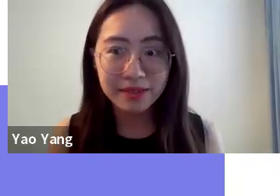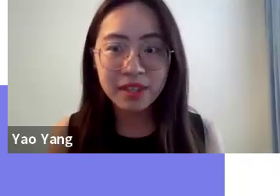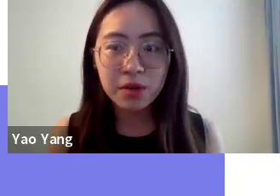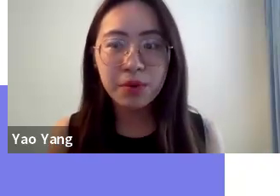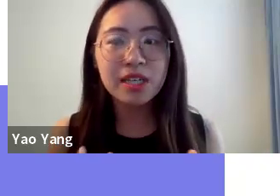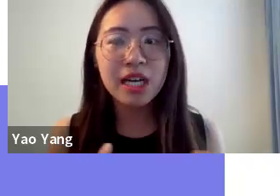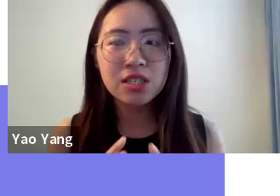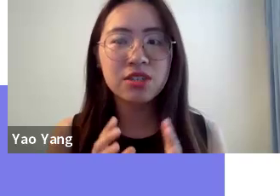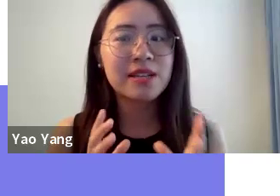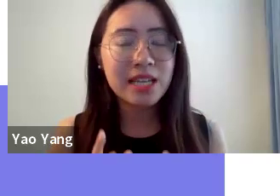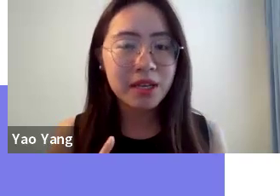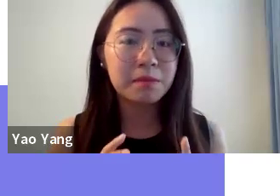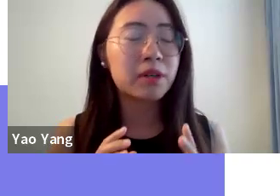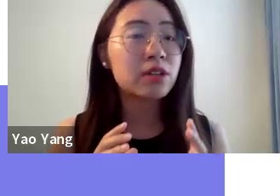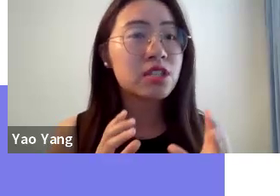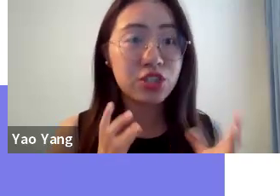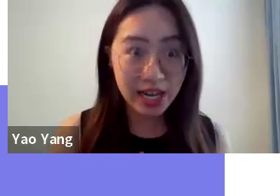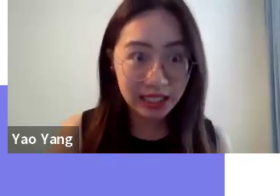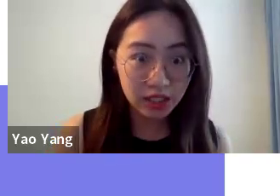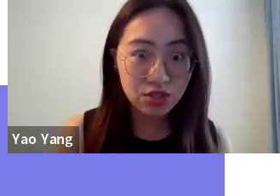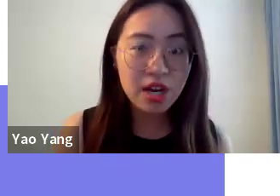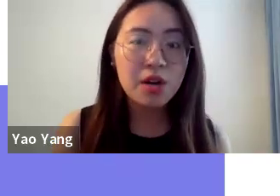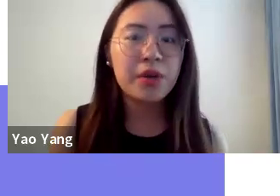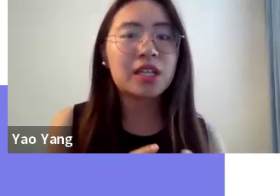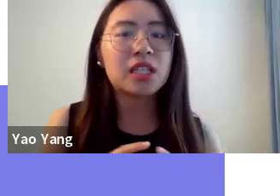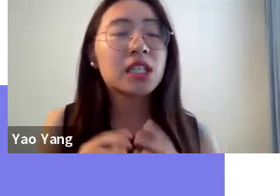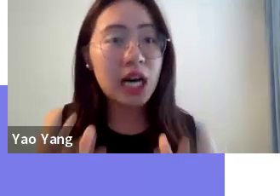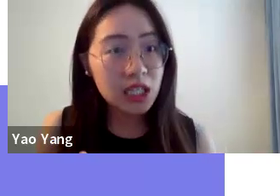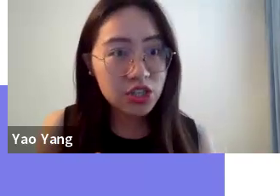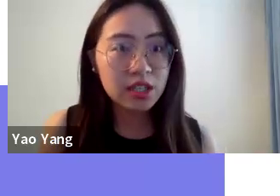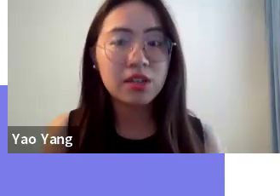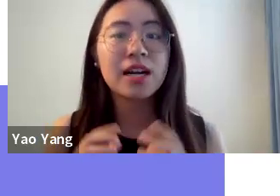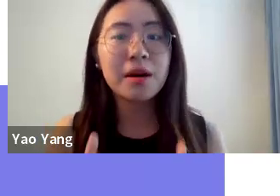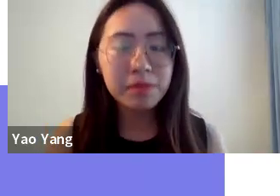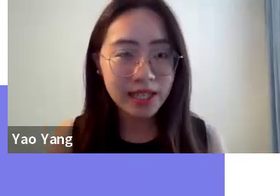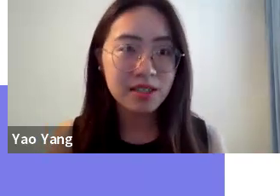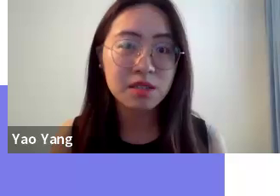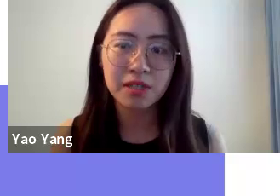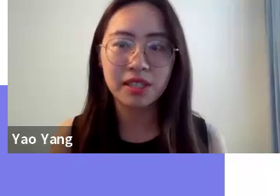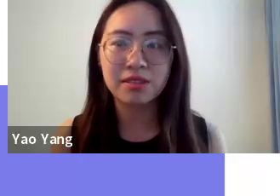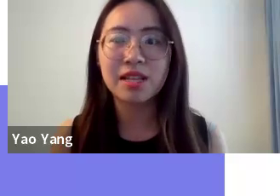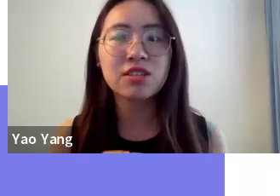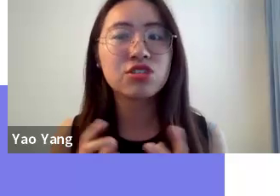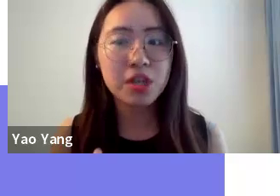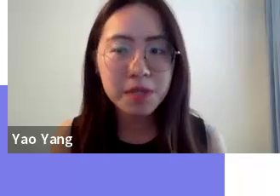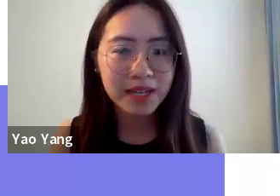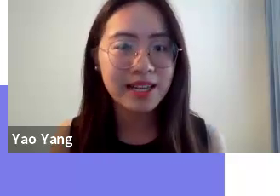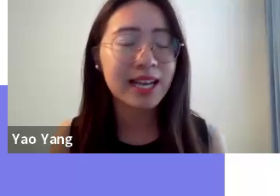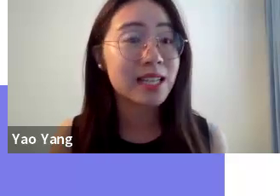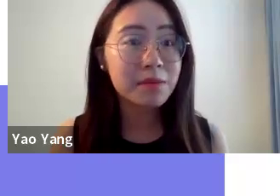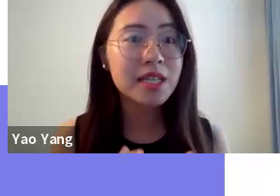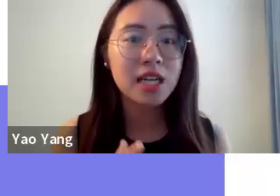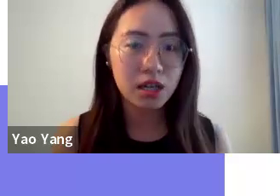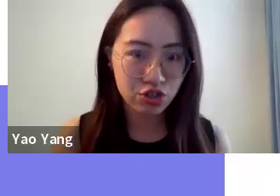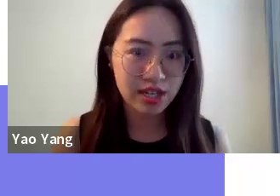syndrome today, we are not just naming a personal challenge, we are acknowledging a complex experience that's shaped by